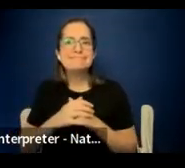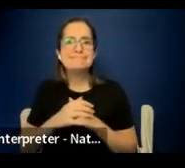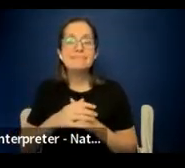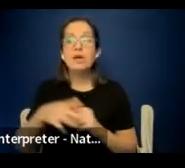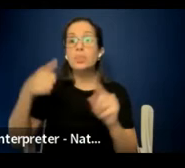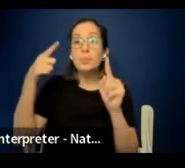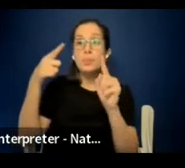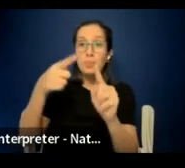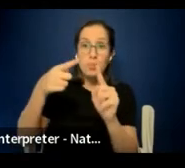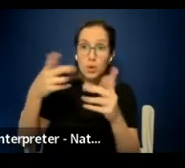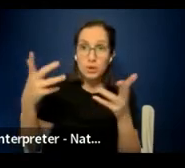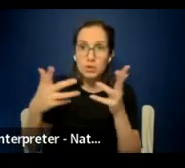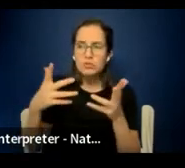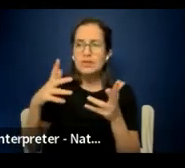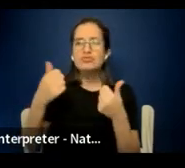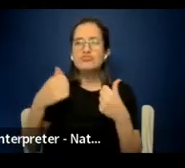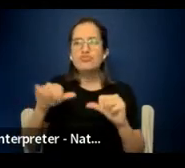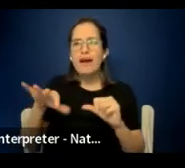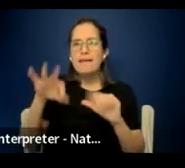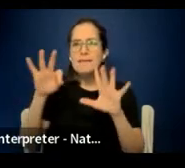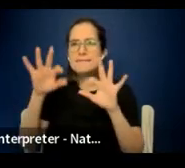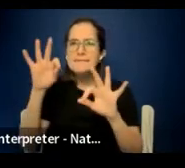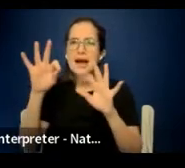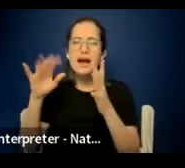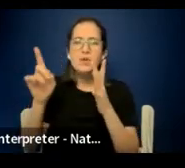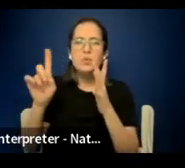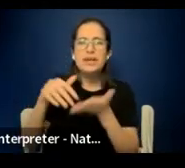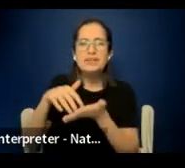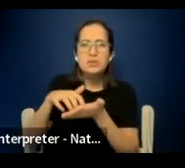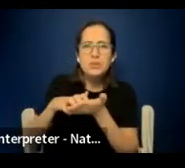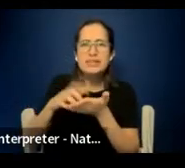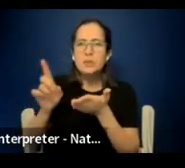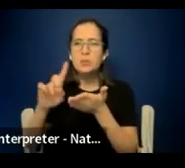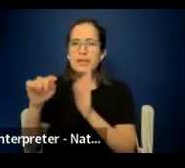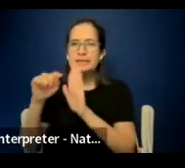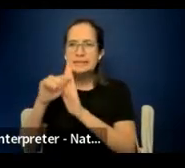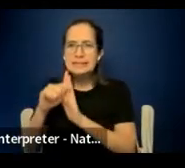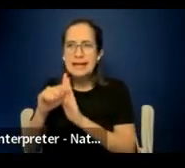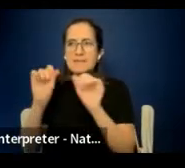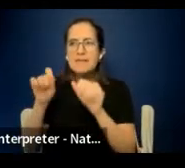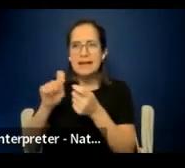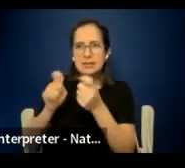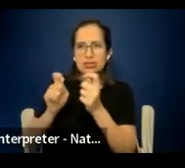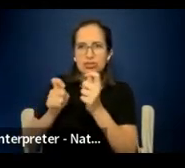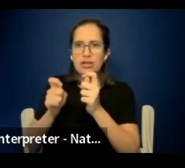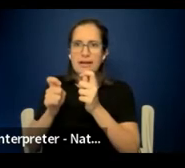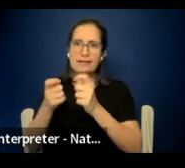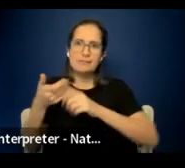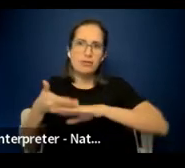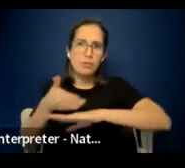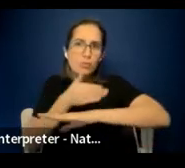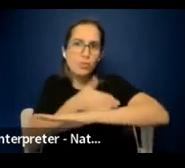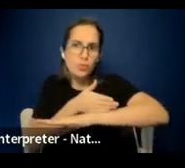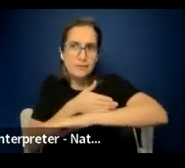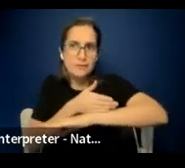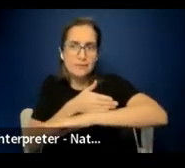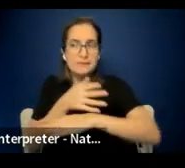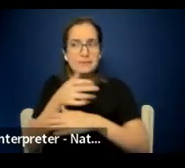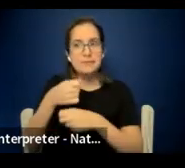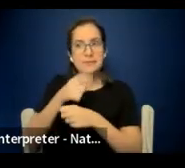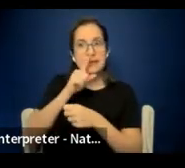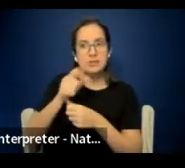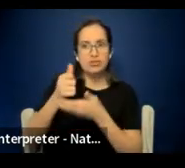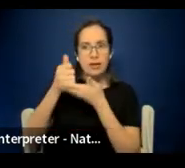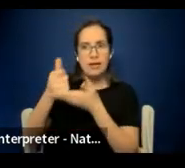process and figure out where we can really, again, set our volunteers up for success and where organizationally we can make